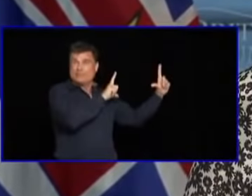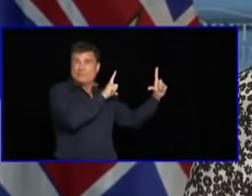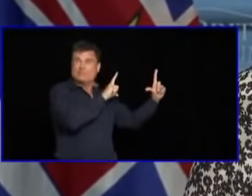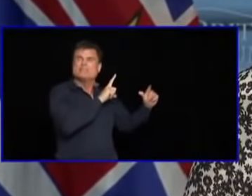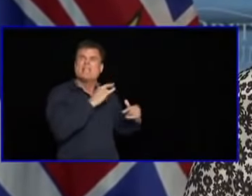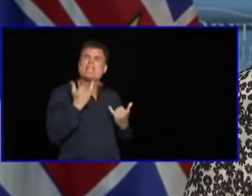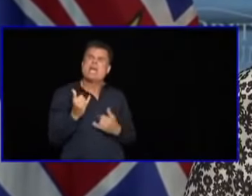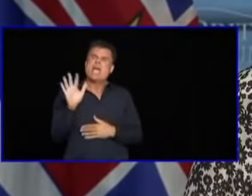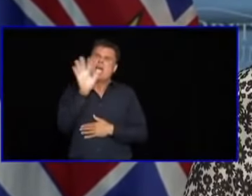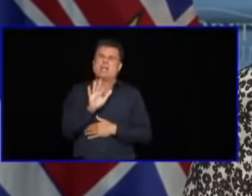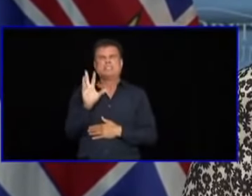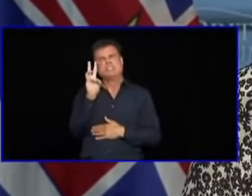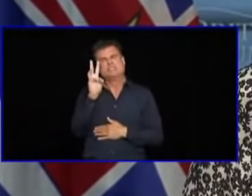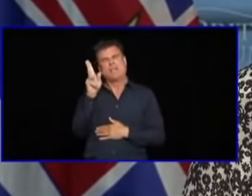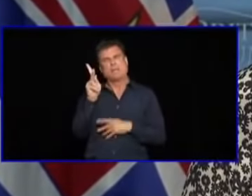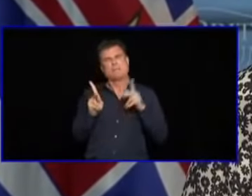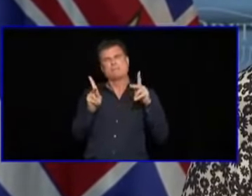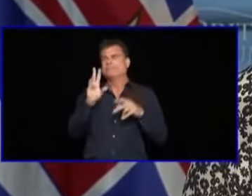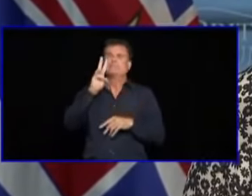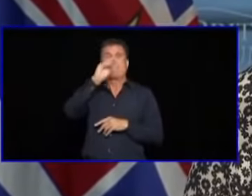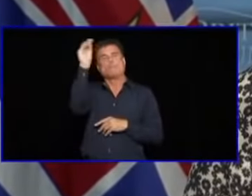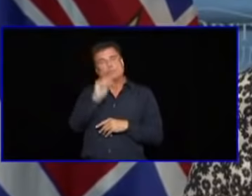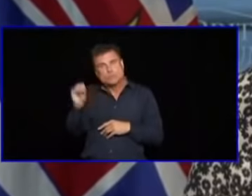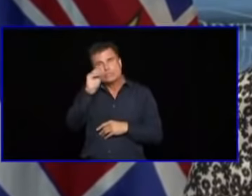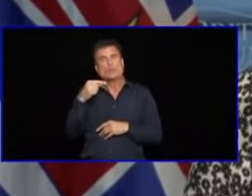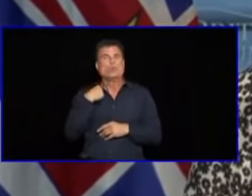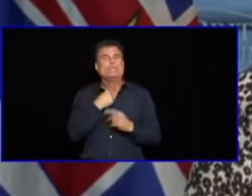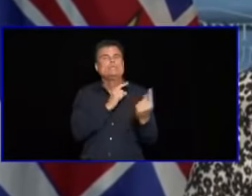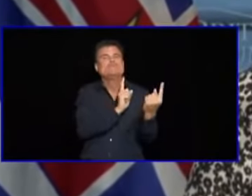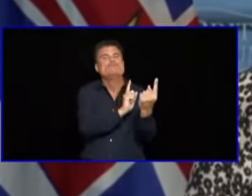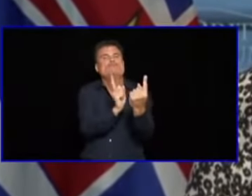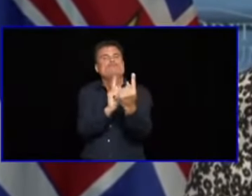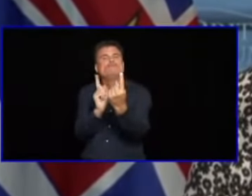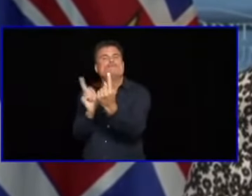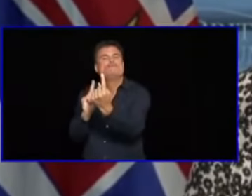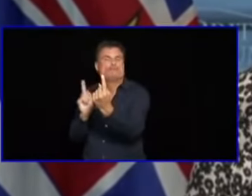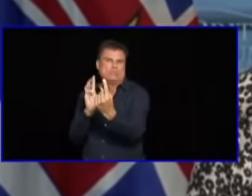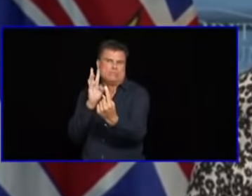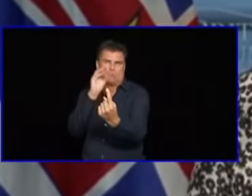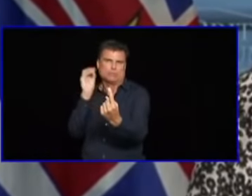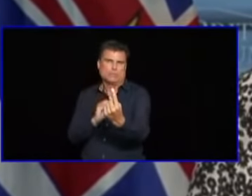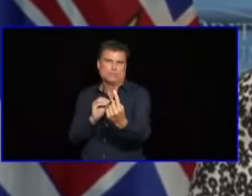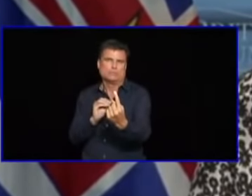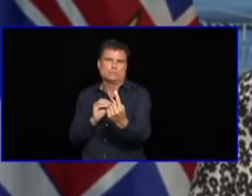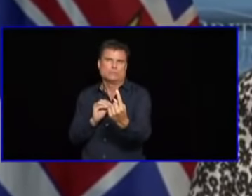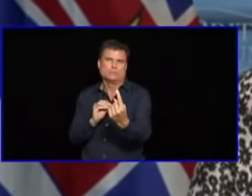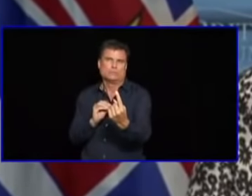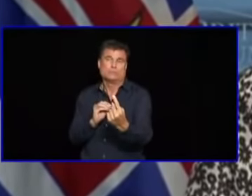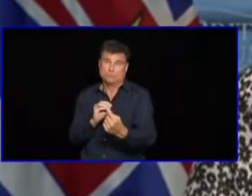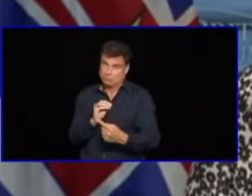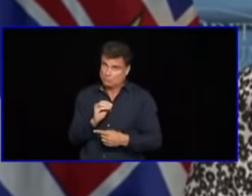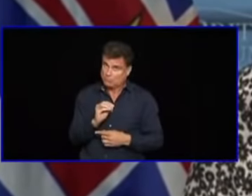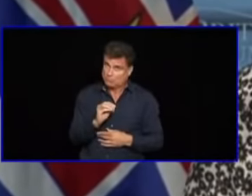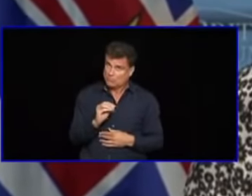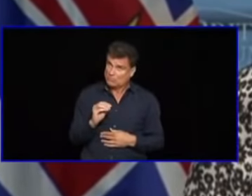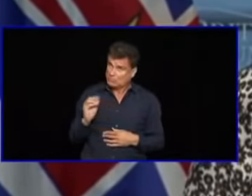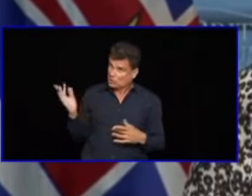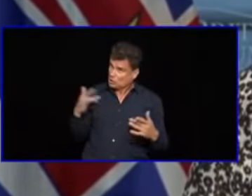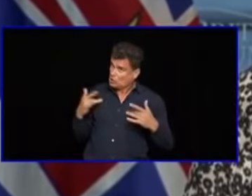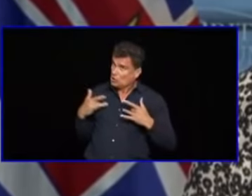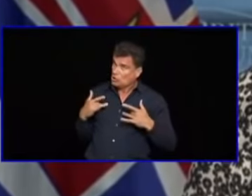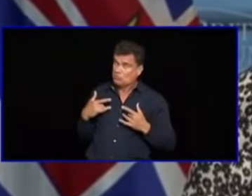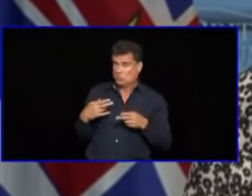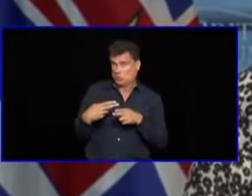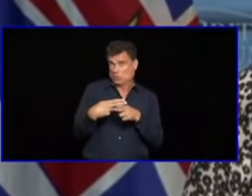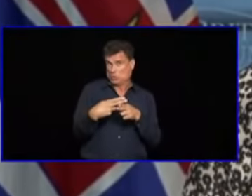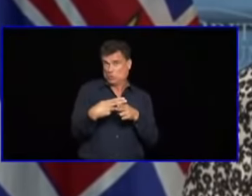100,000 that you referenced, that we were at 18 in Vancouver Coastal, 15 in Fraser? Could we get to that 25 level, and what implications would that